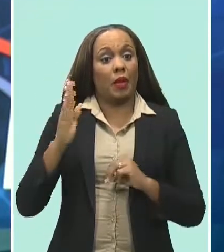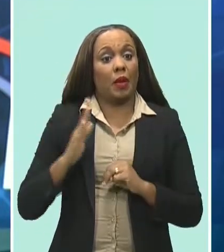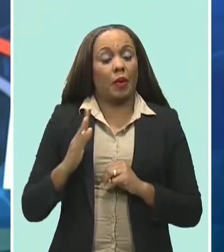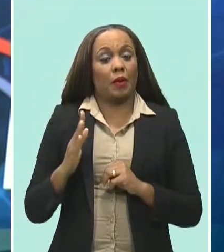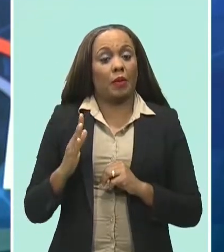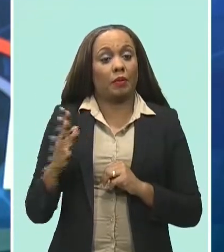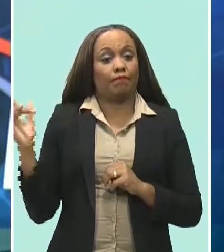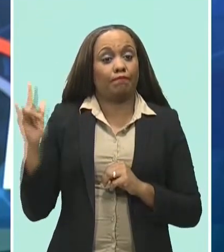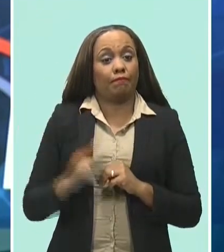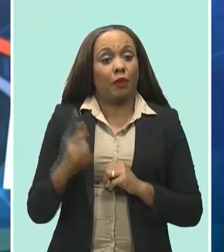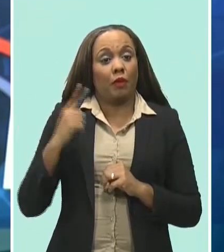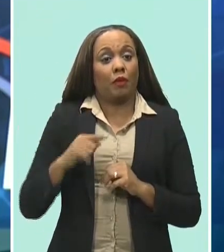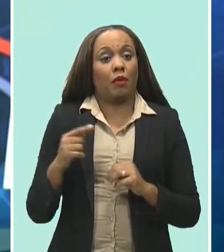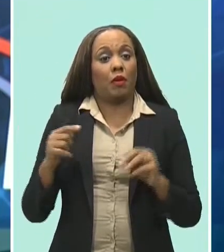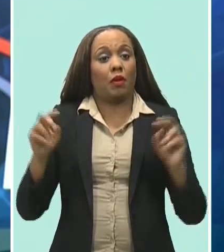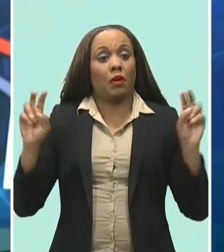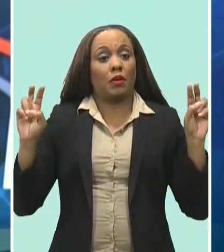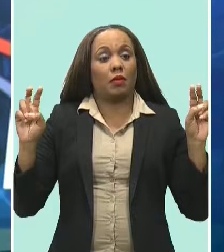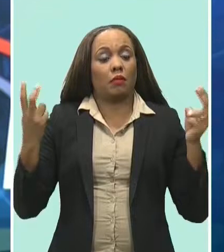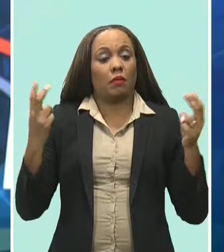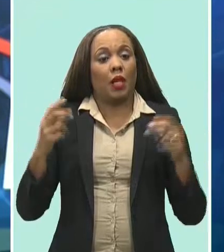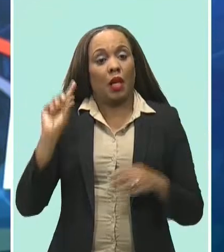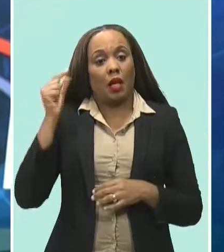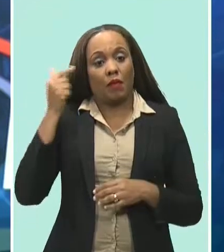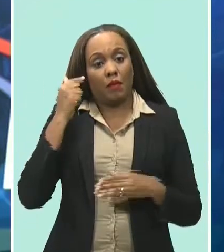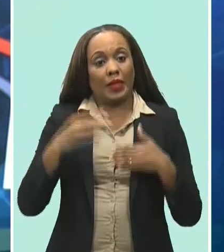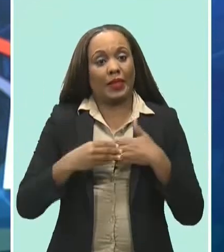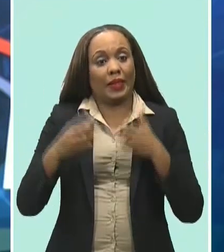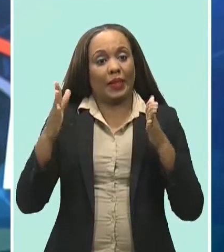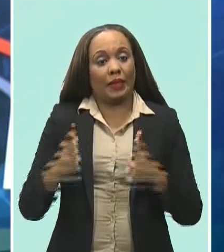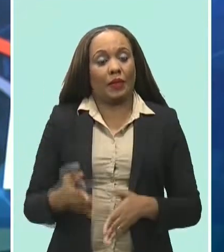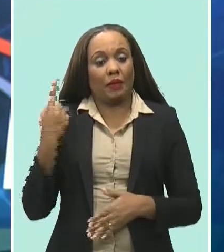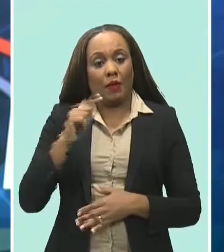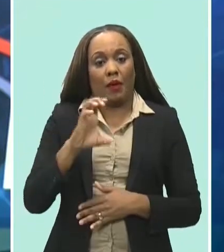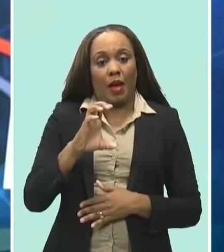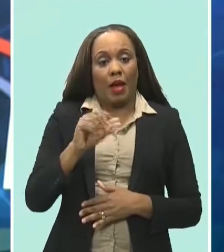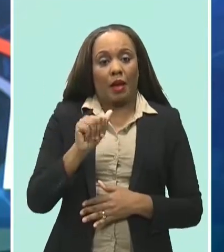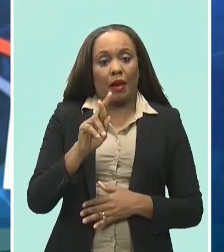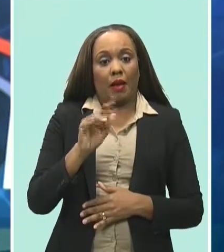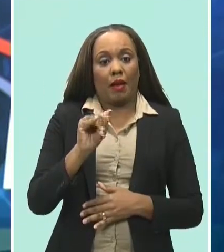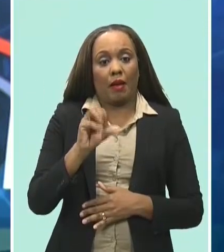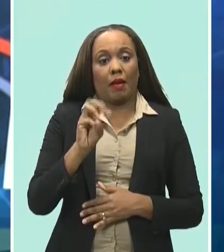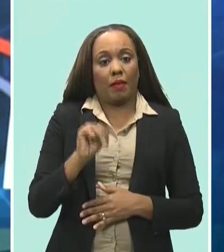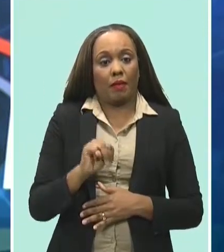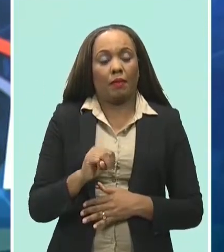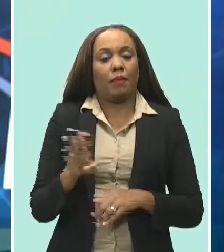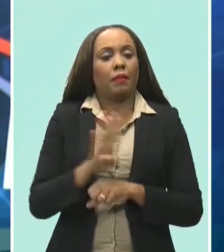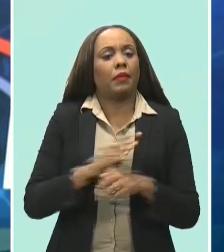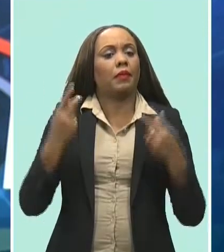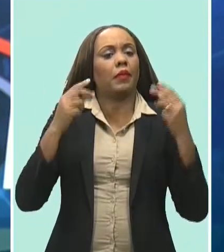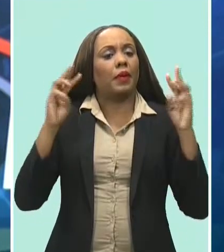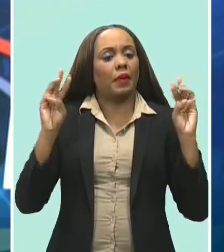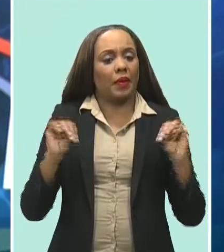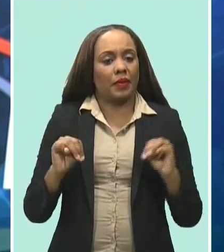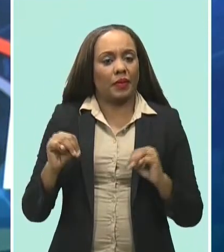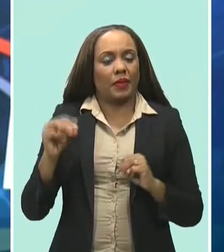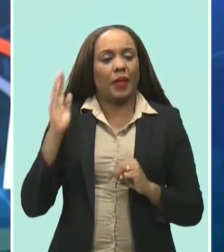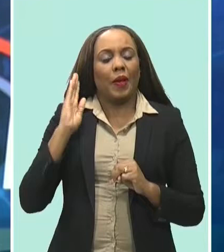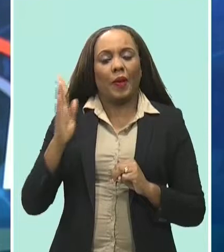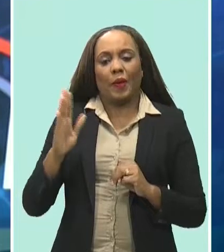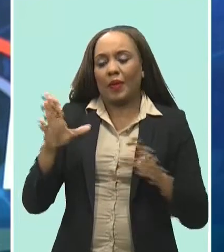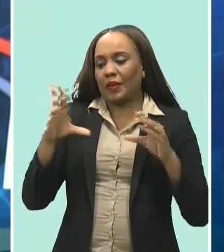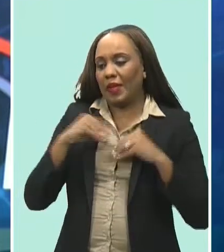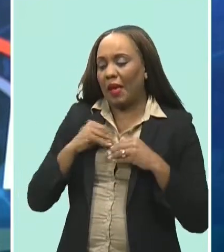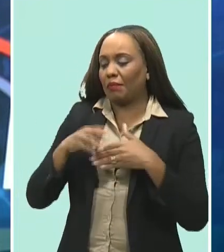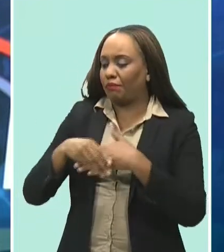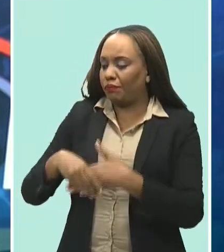Conference of the Heads of Government of CARICOM to build even stronger ties with the region. He will be received by Barbados Prime Minister Mia Amor-Motley, the